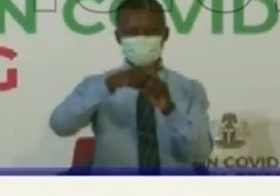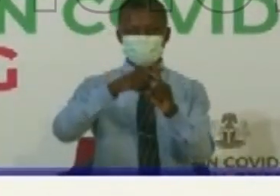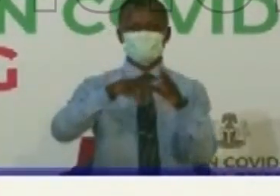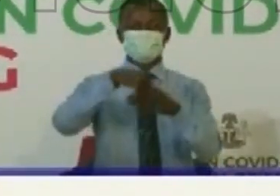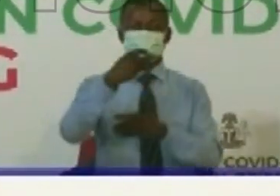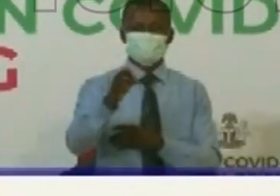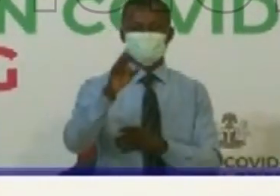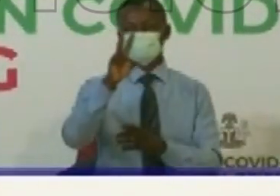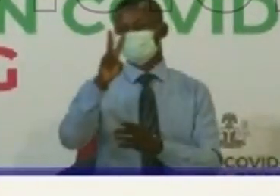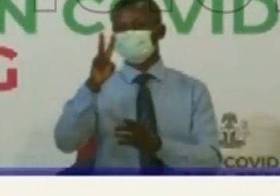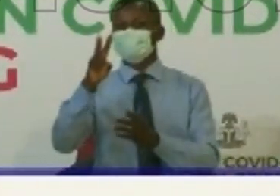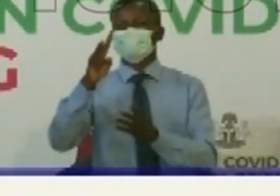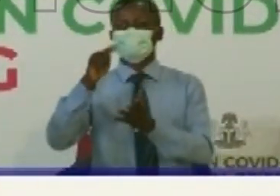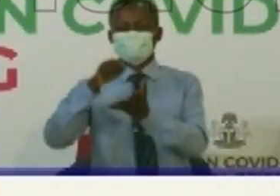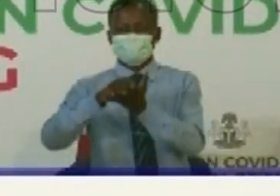out of